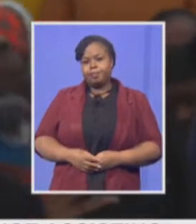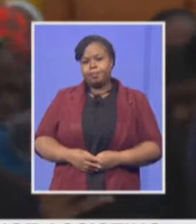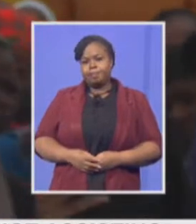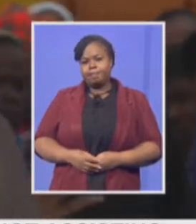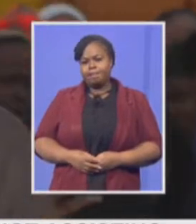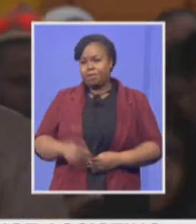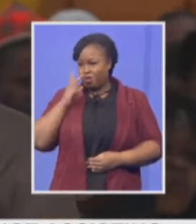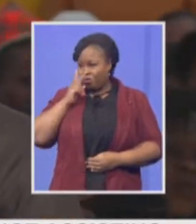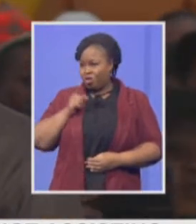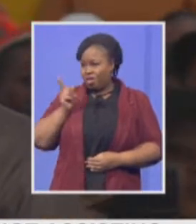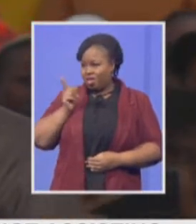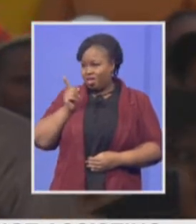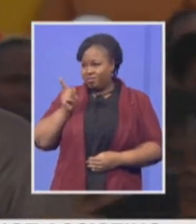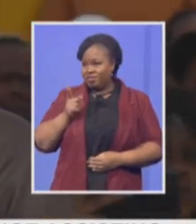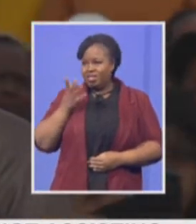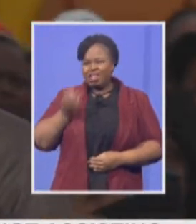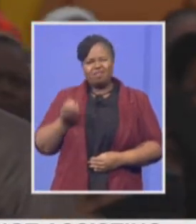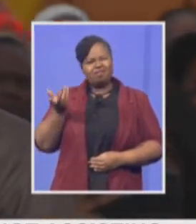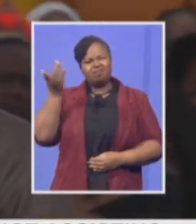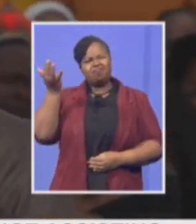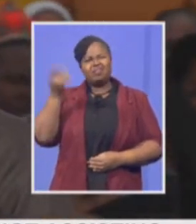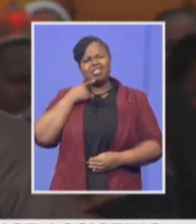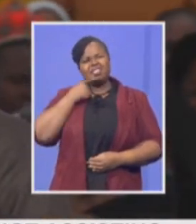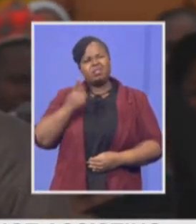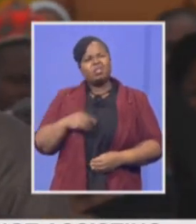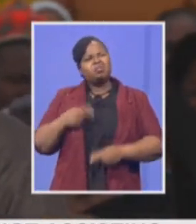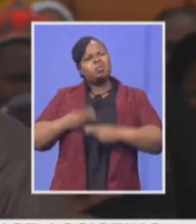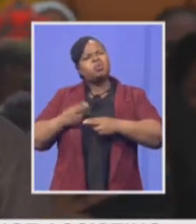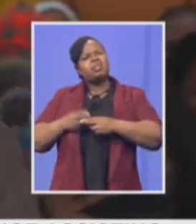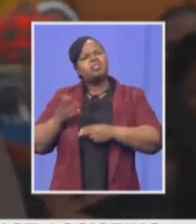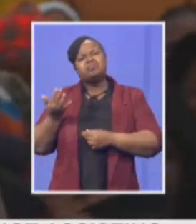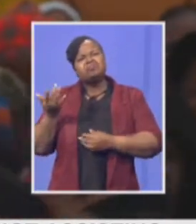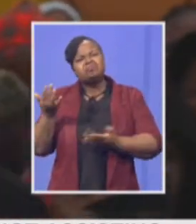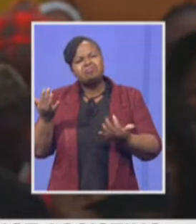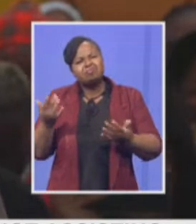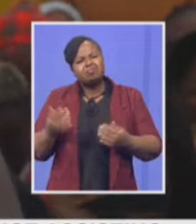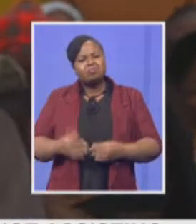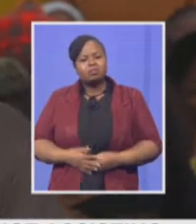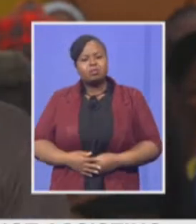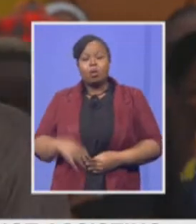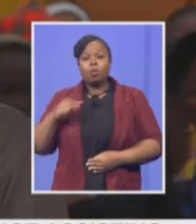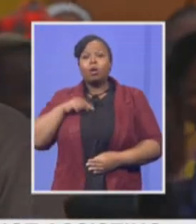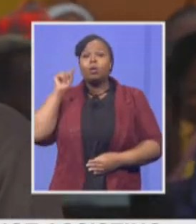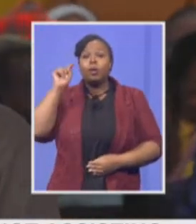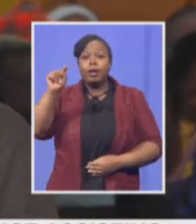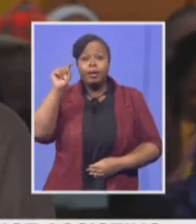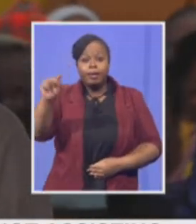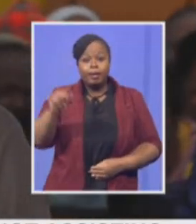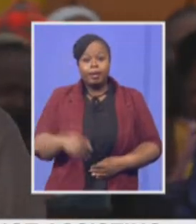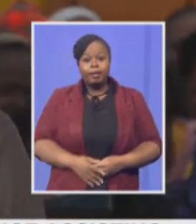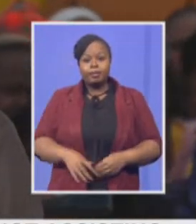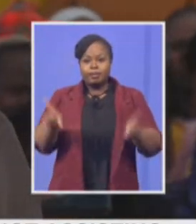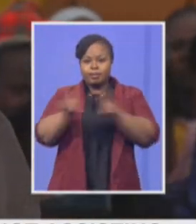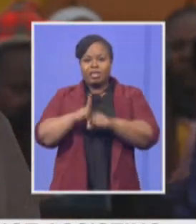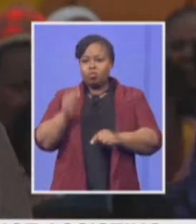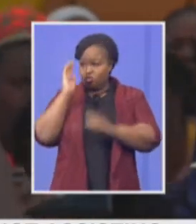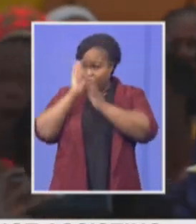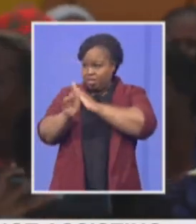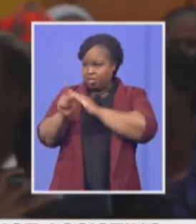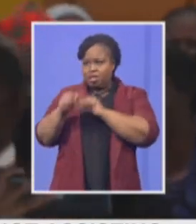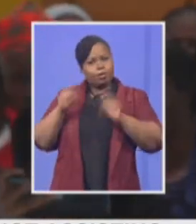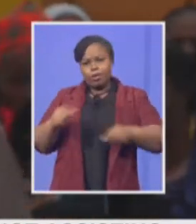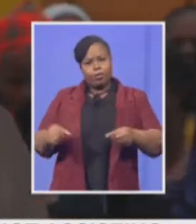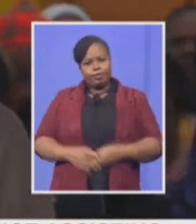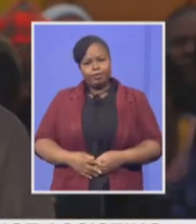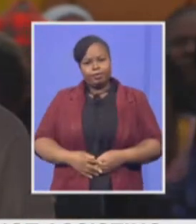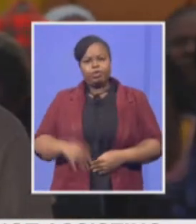Yabona la khona lezi zinto lezi angazi noba nithi ngisifakela ama toilet noma yini. Wena even ukudlula kuwo ngeke udlule kuwo. So